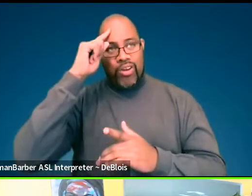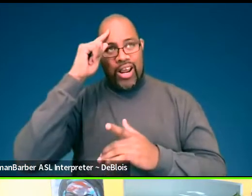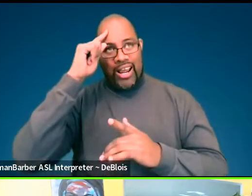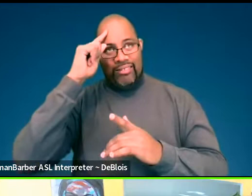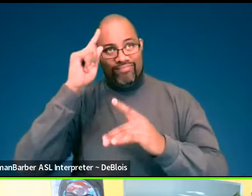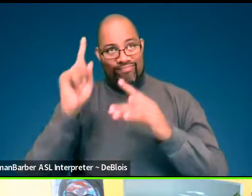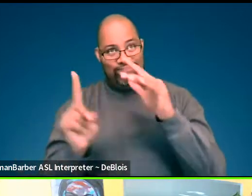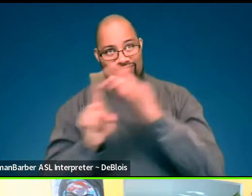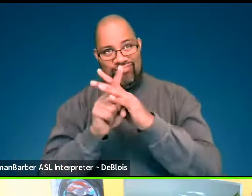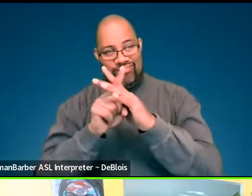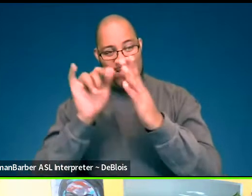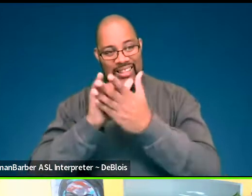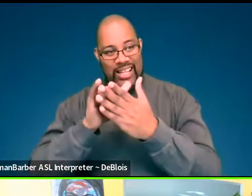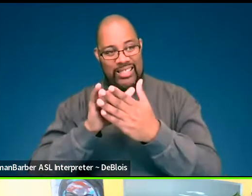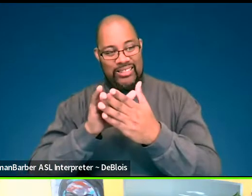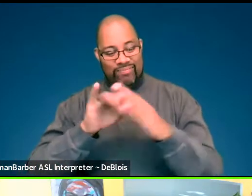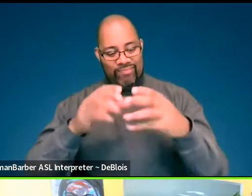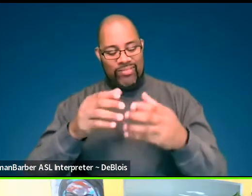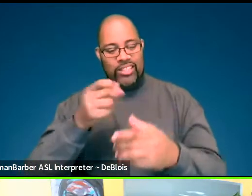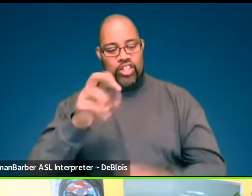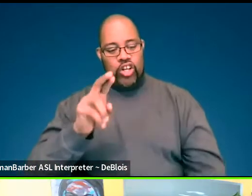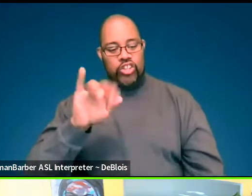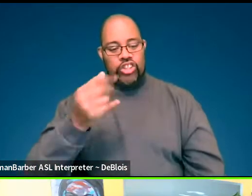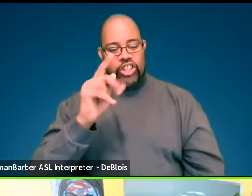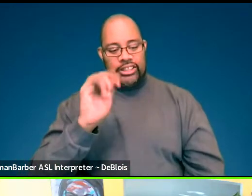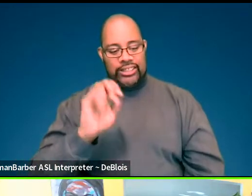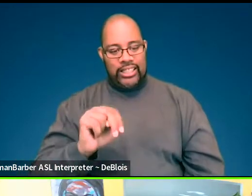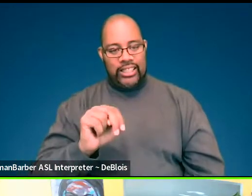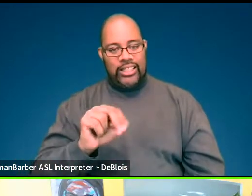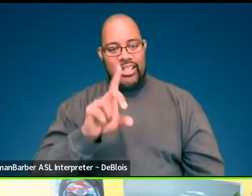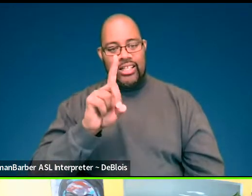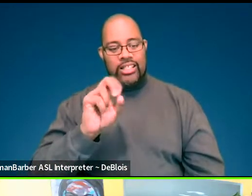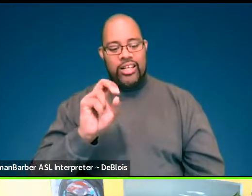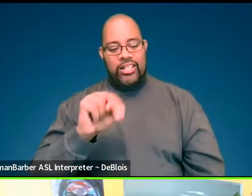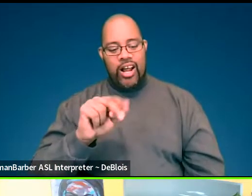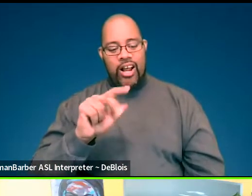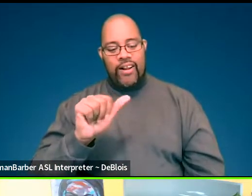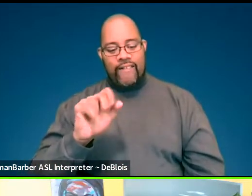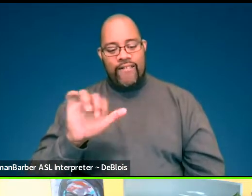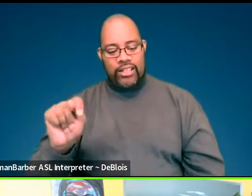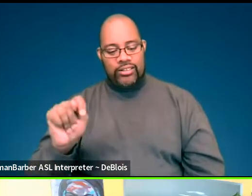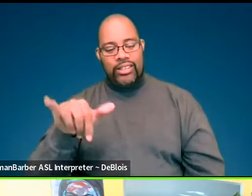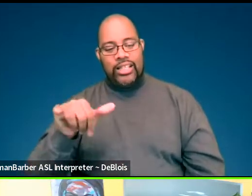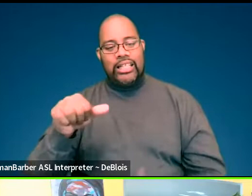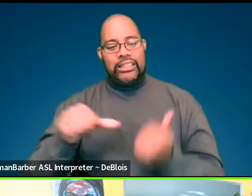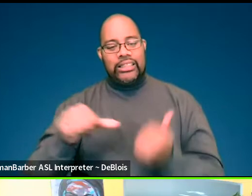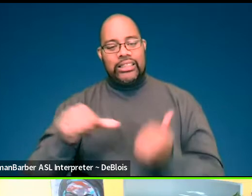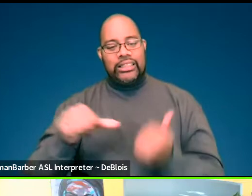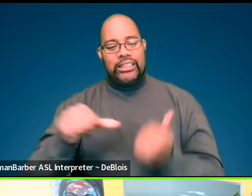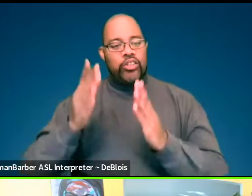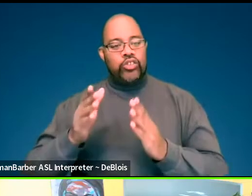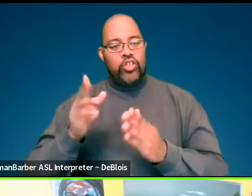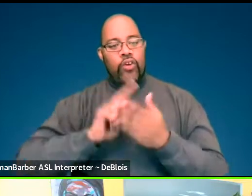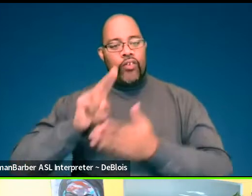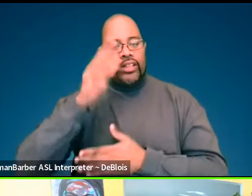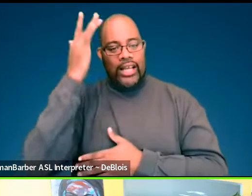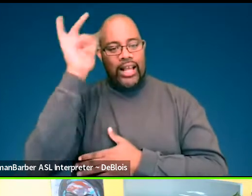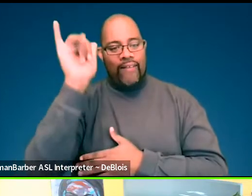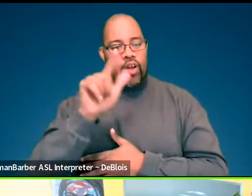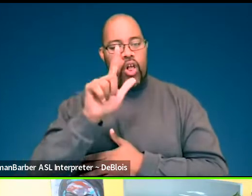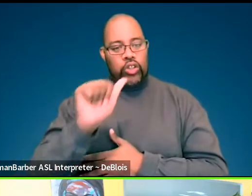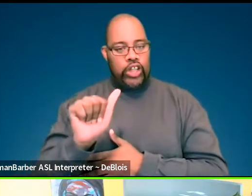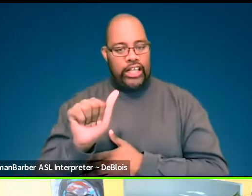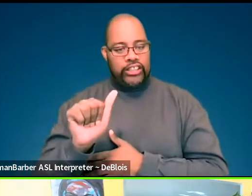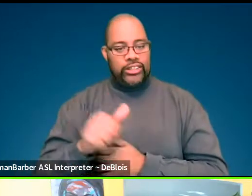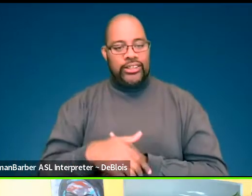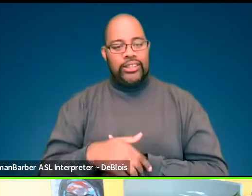of Dr. Justin Dunavant, who's an assistant professor at the University of California, Los